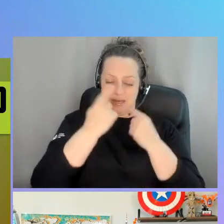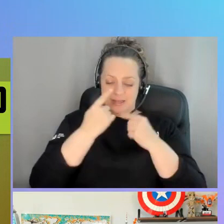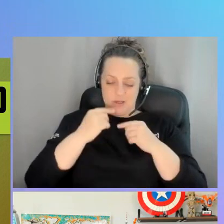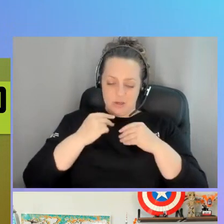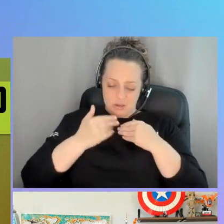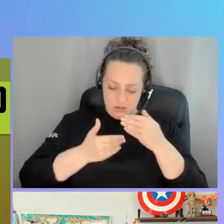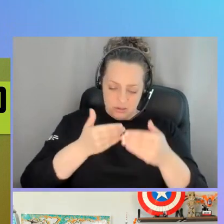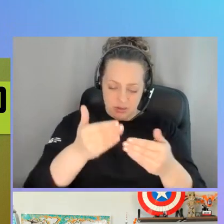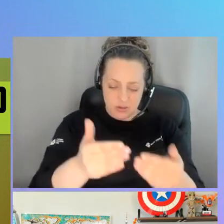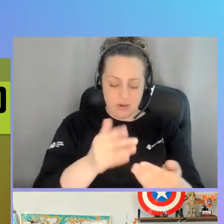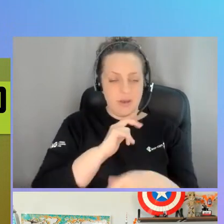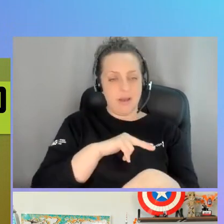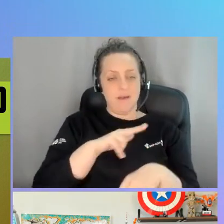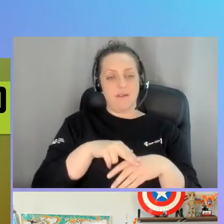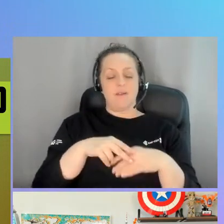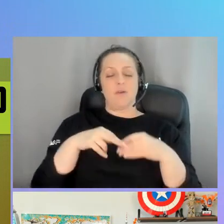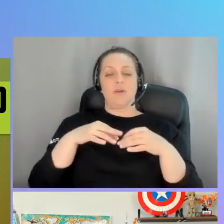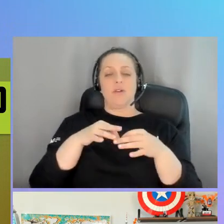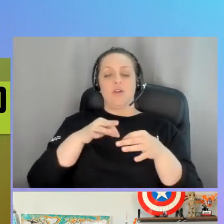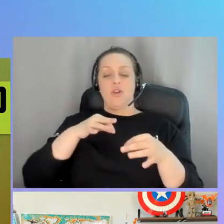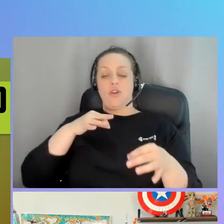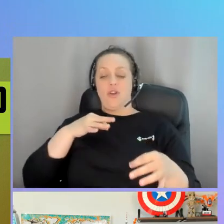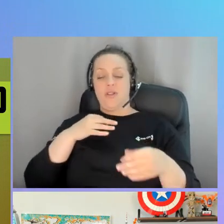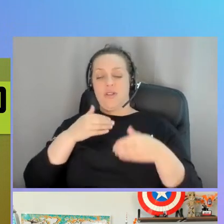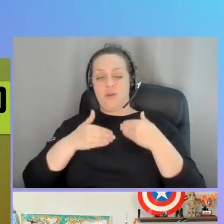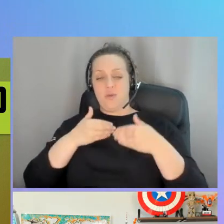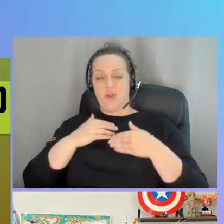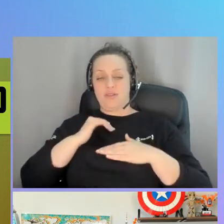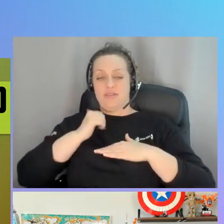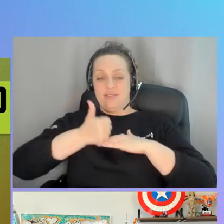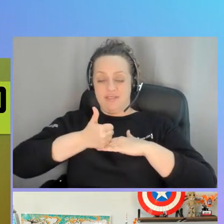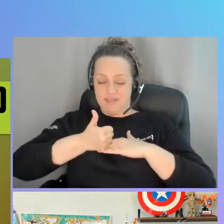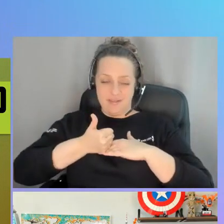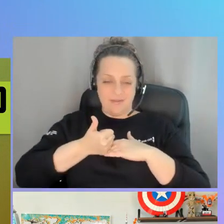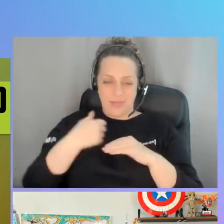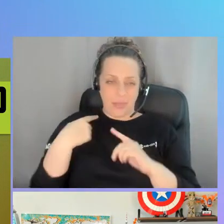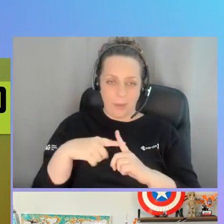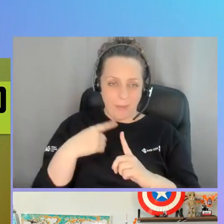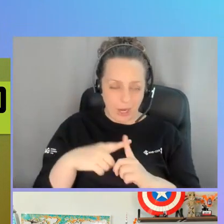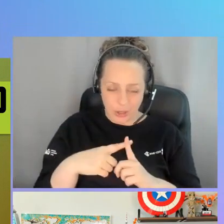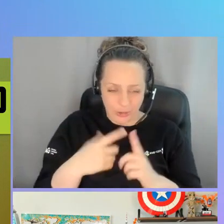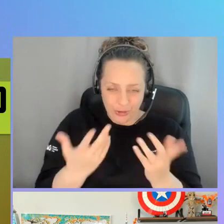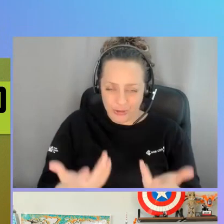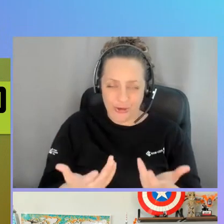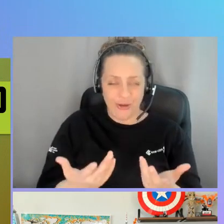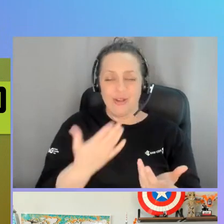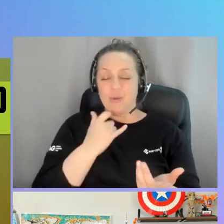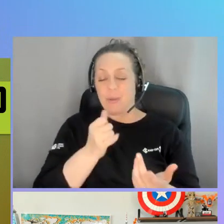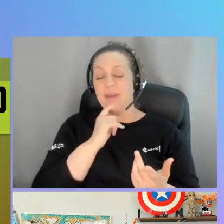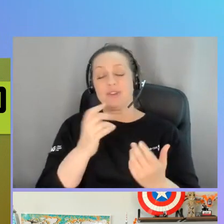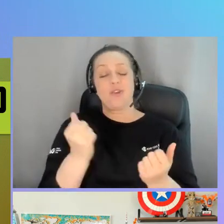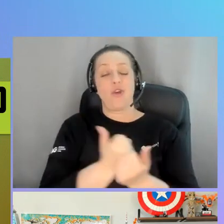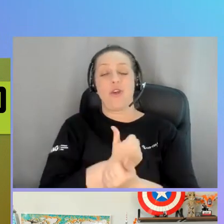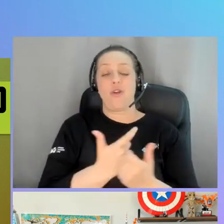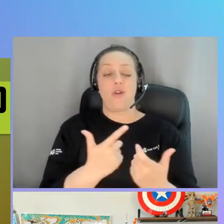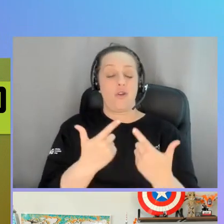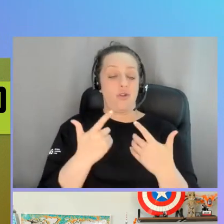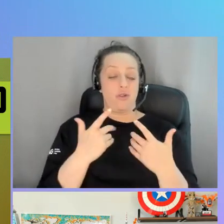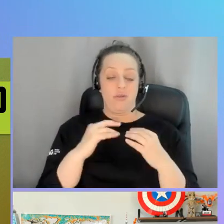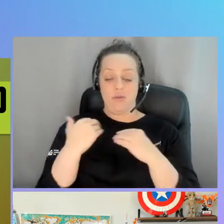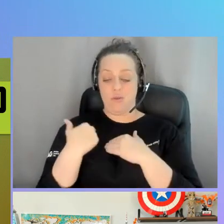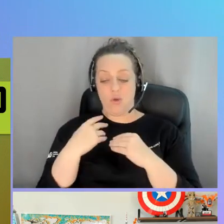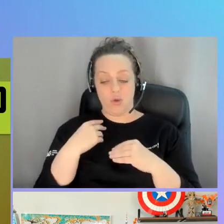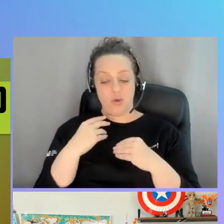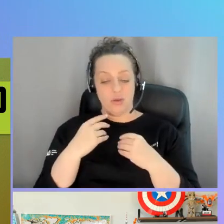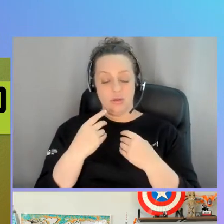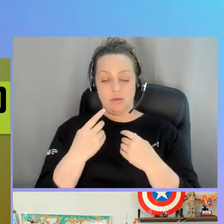course, the earlier in the process that you can make that happen, the better, right? And so making sure, think about all the roles in a development crew. Maybe it's a